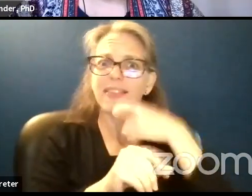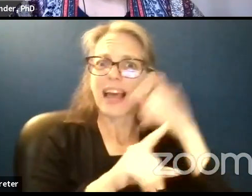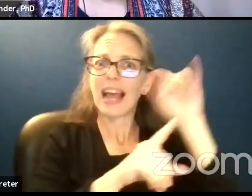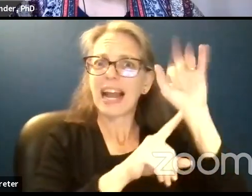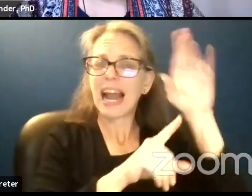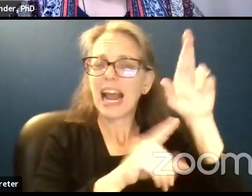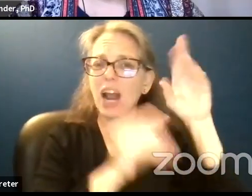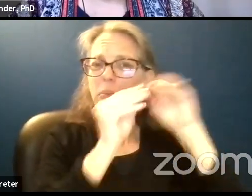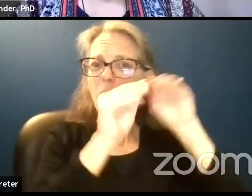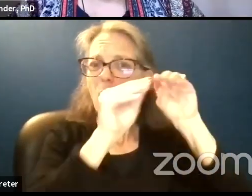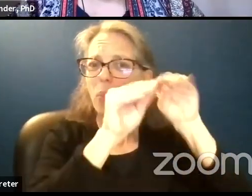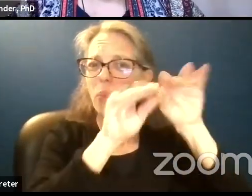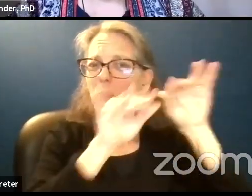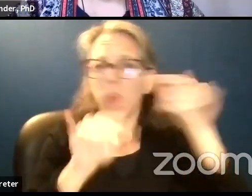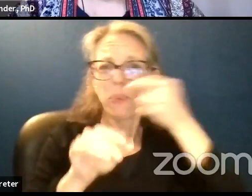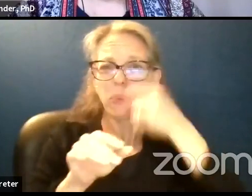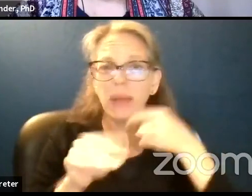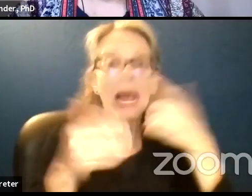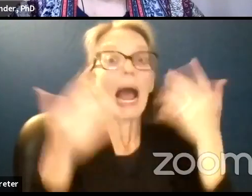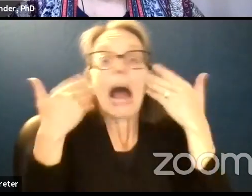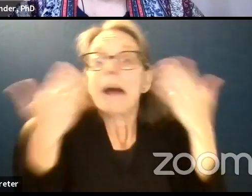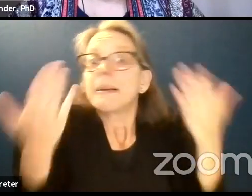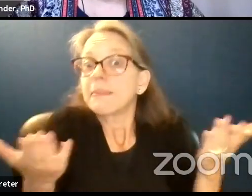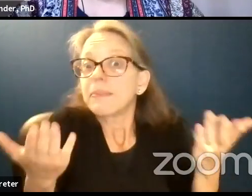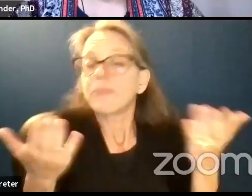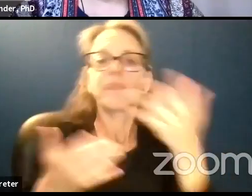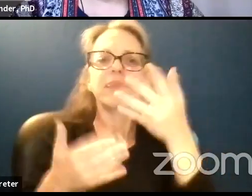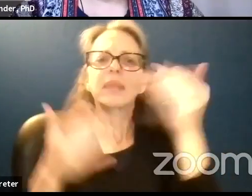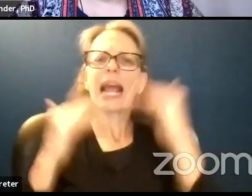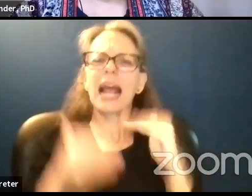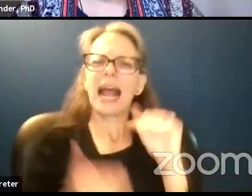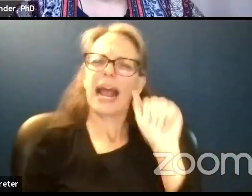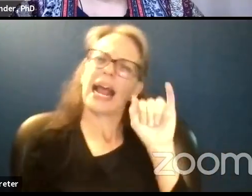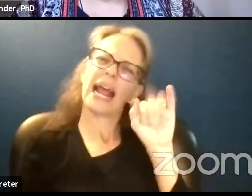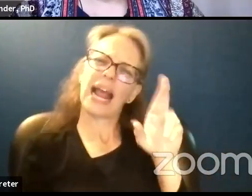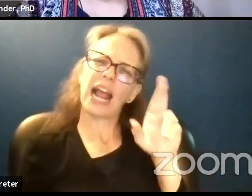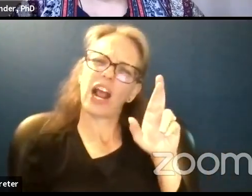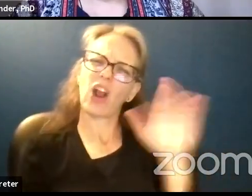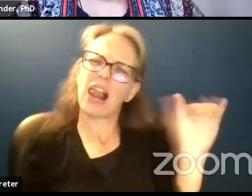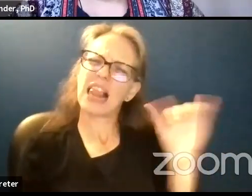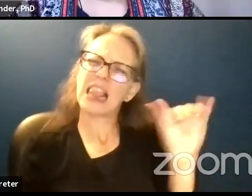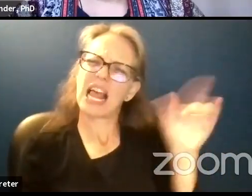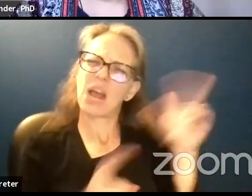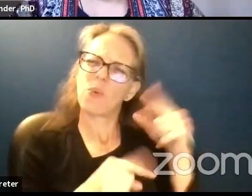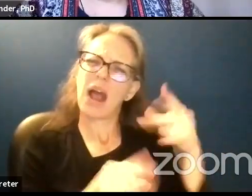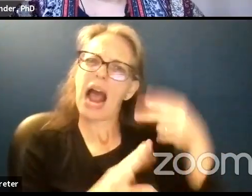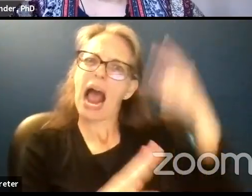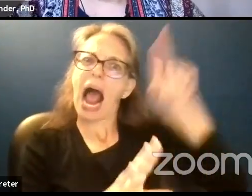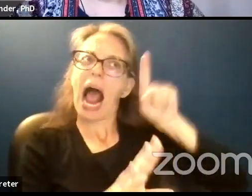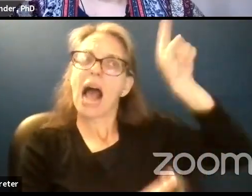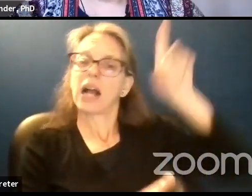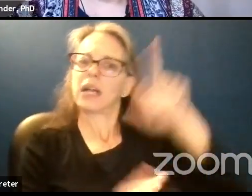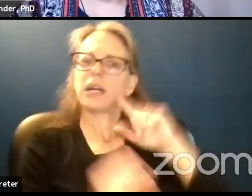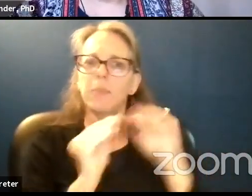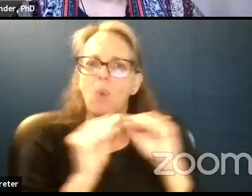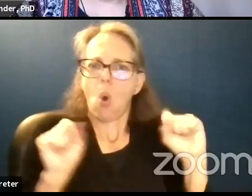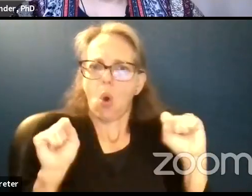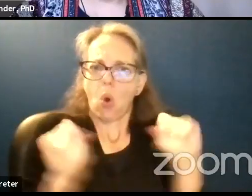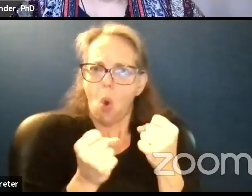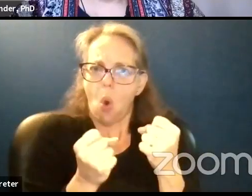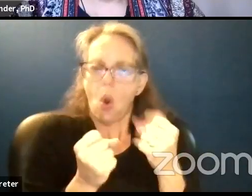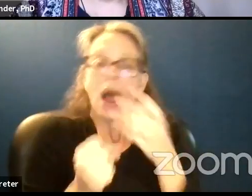know. Then there's the other thing. What is the air like when we're high up? It's typically colder and typically